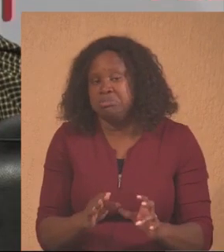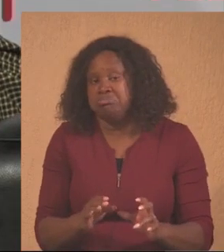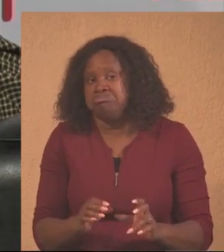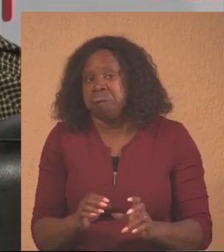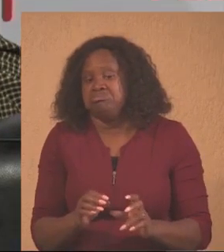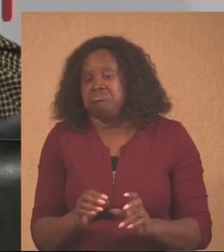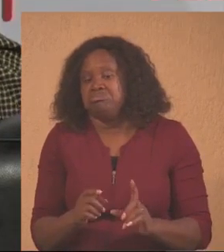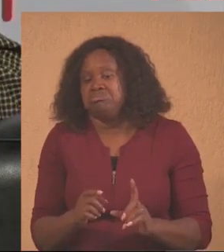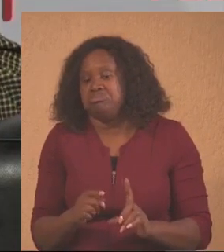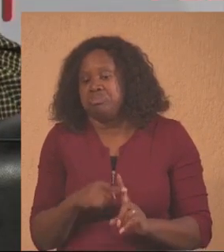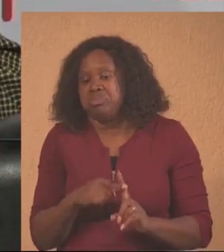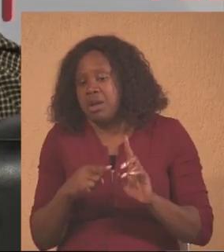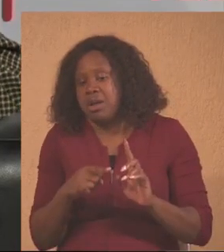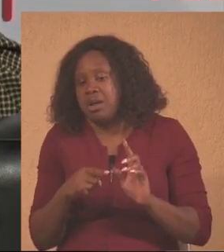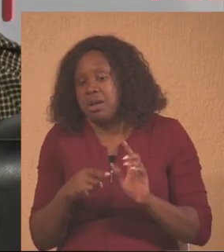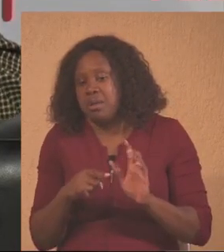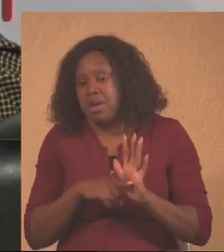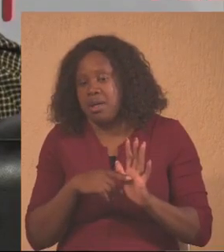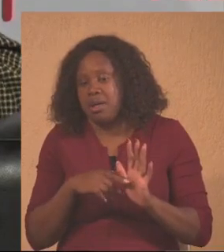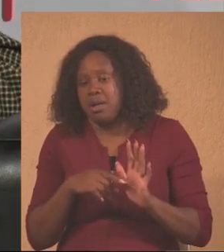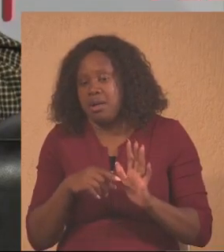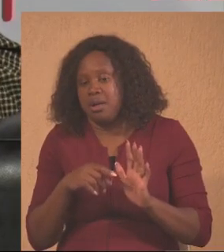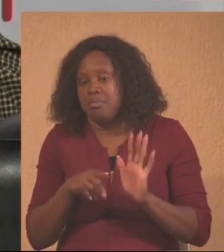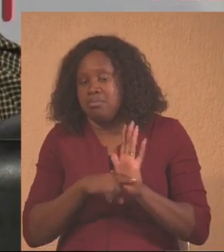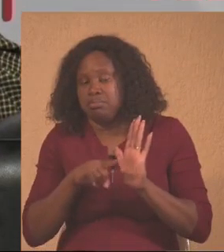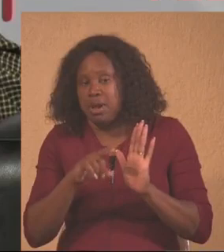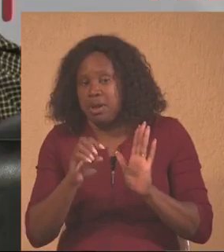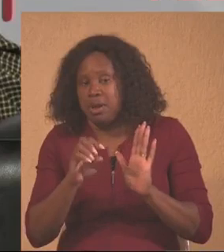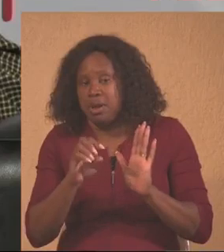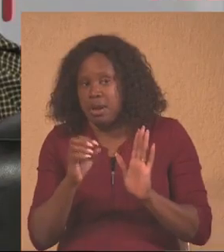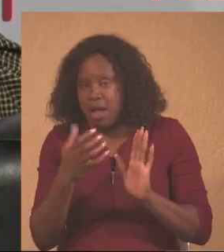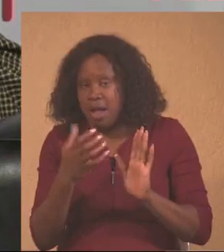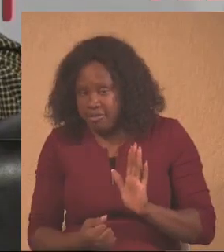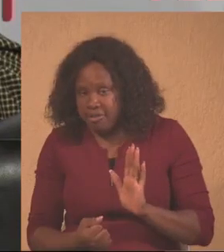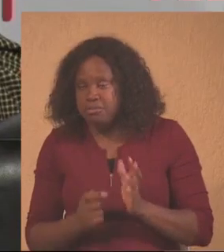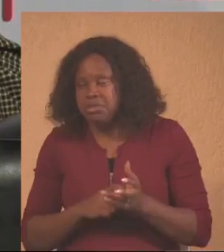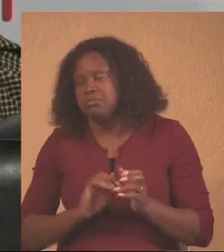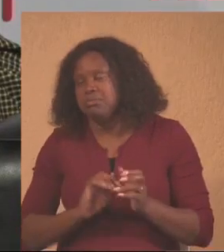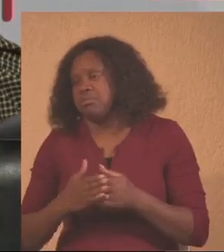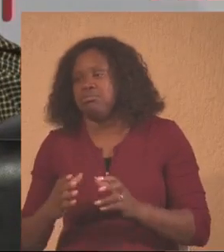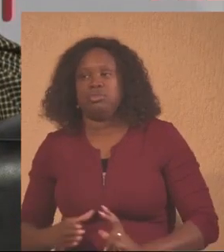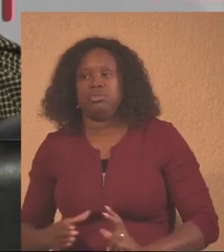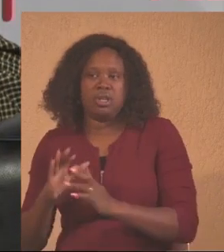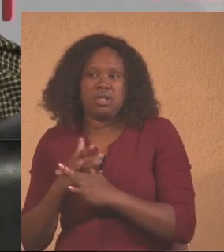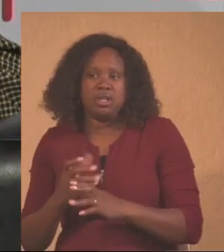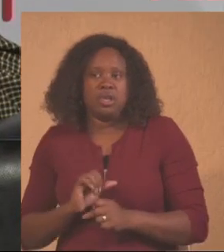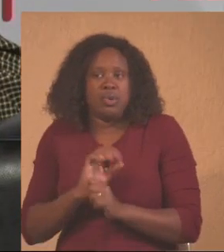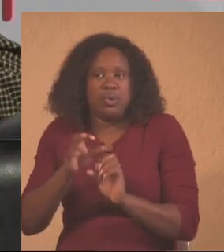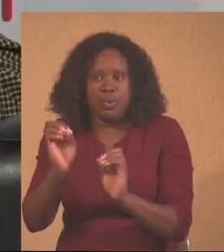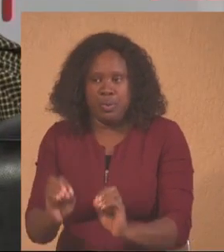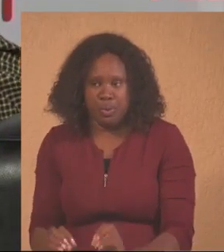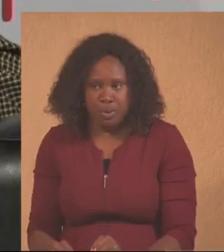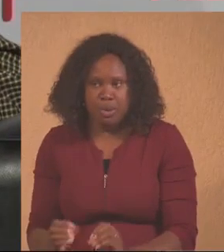information. They had been there. When they are in the quarantine, they are not just sitting there. We